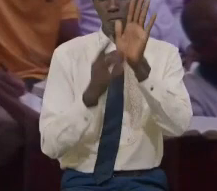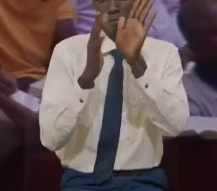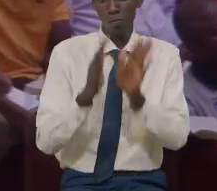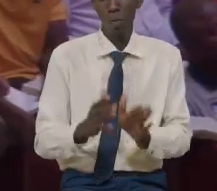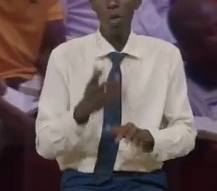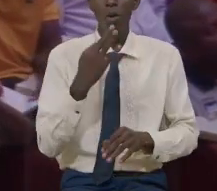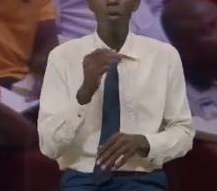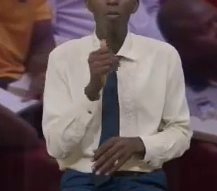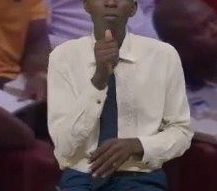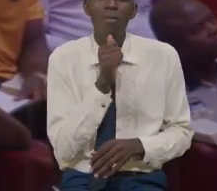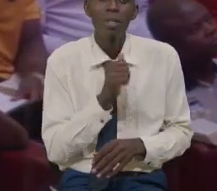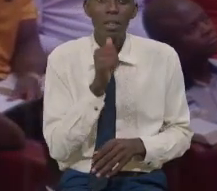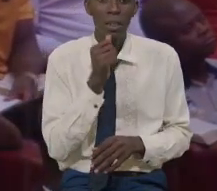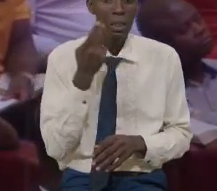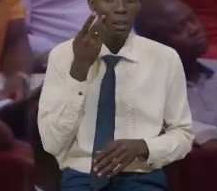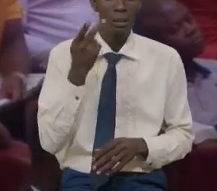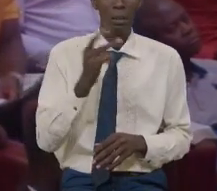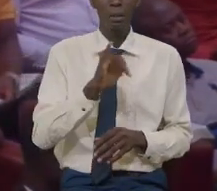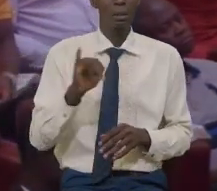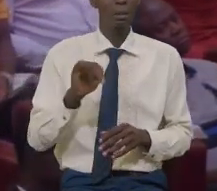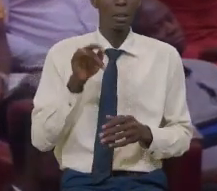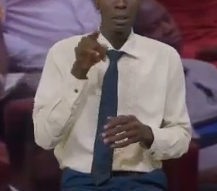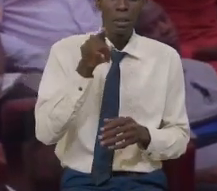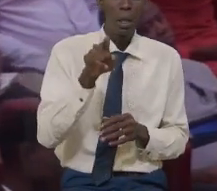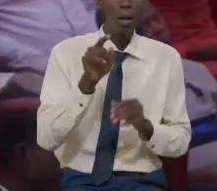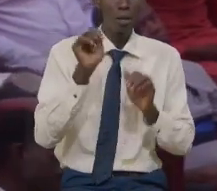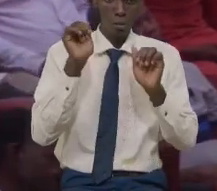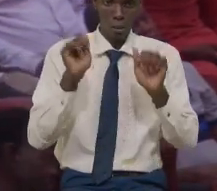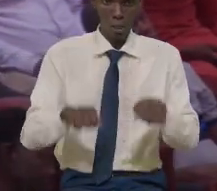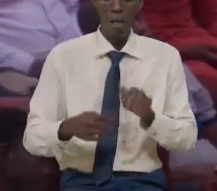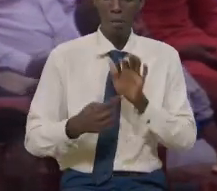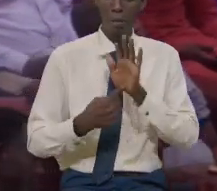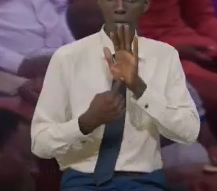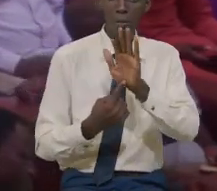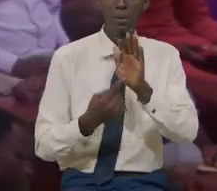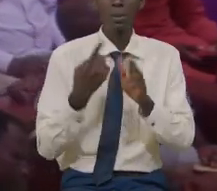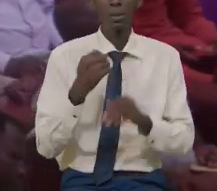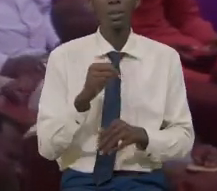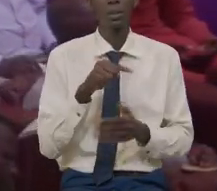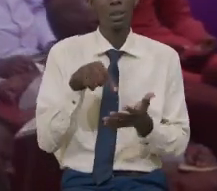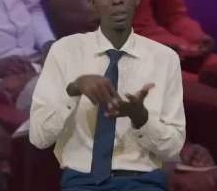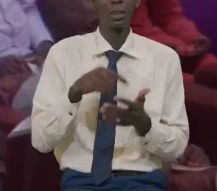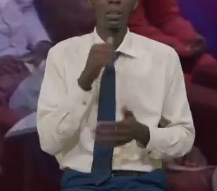secrets, seeing thou couldest reveal the secret.